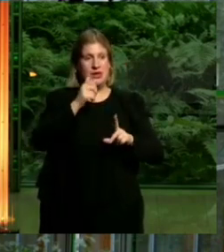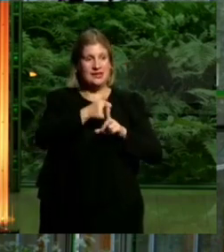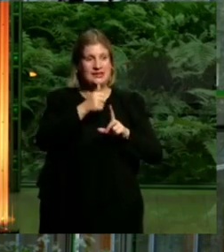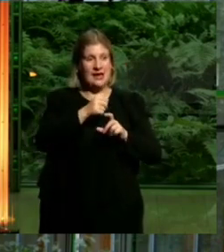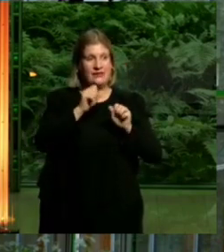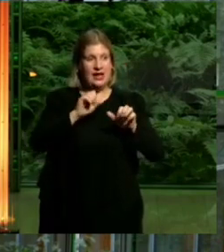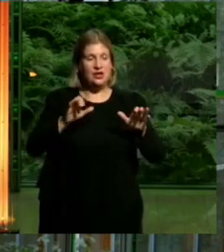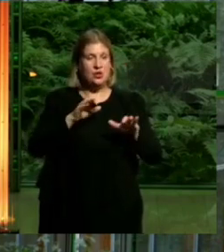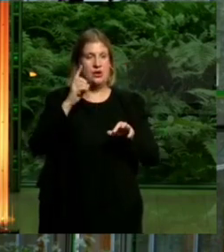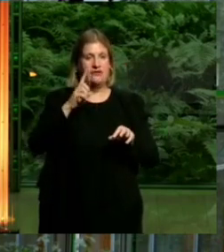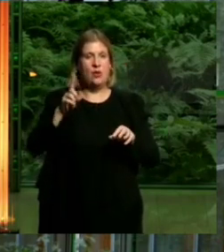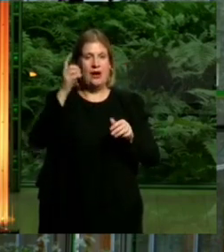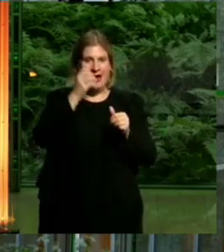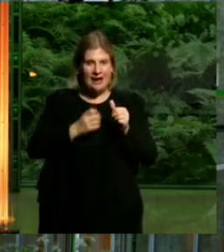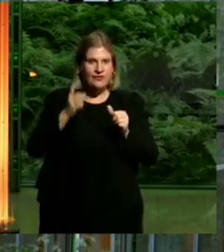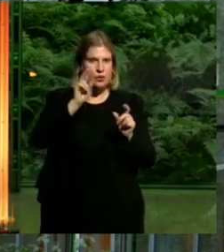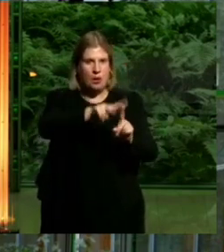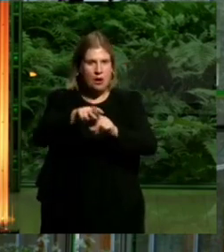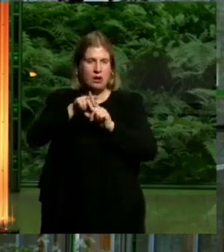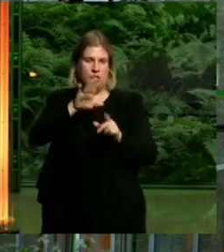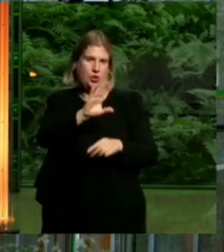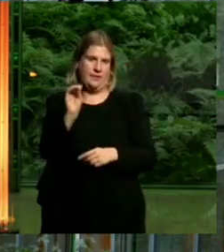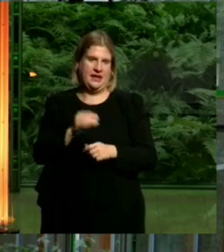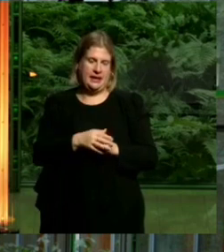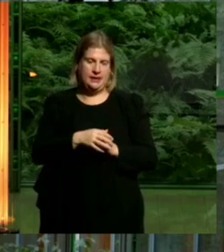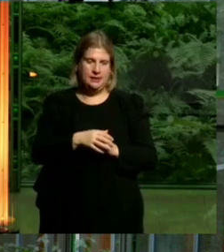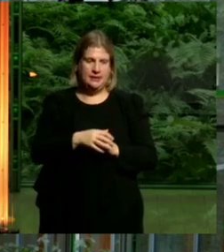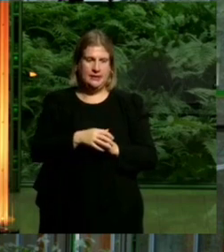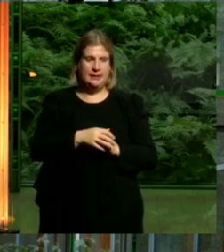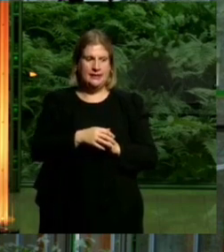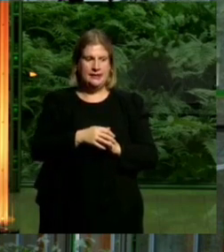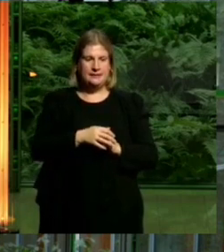for everybody in the company.